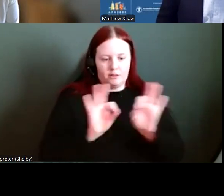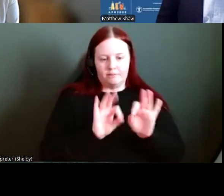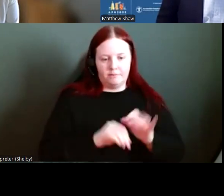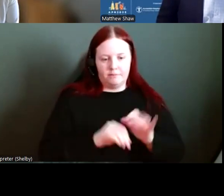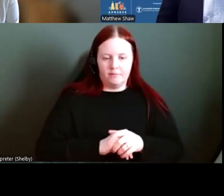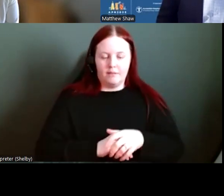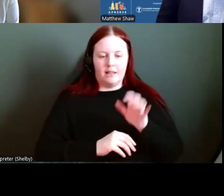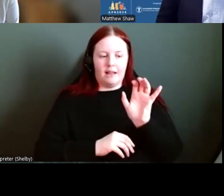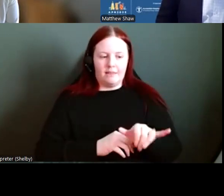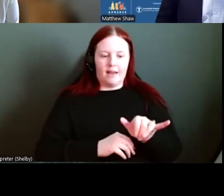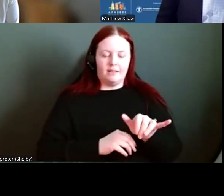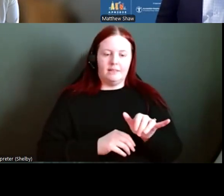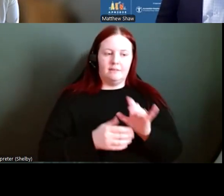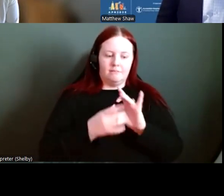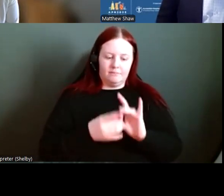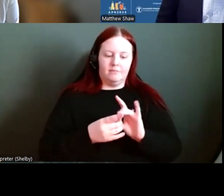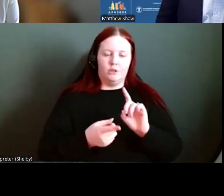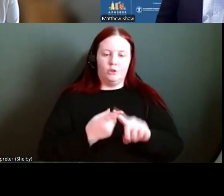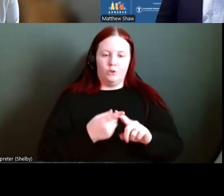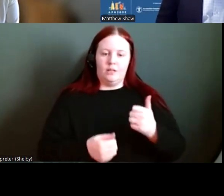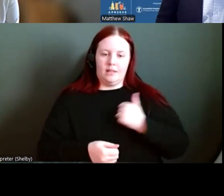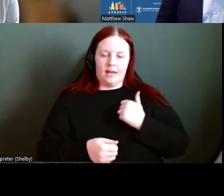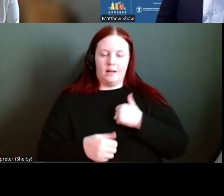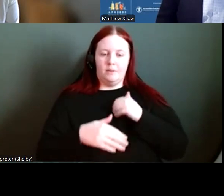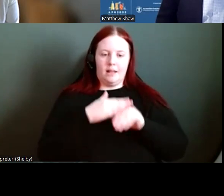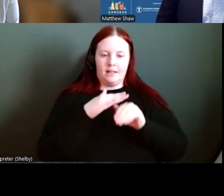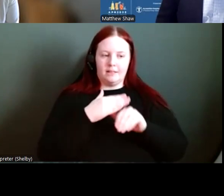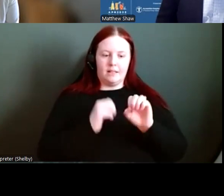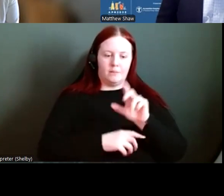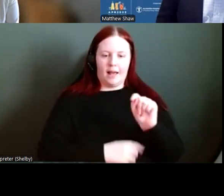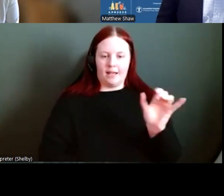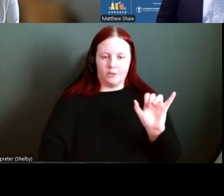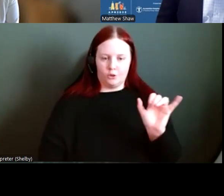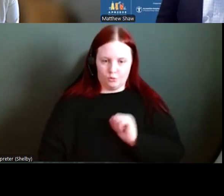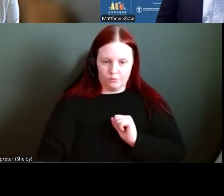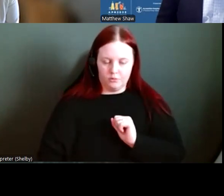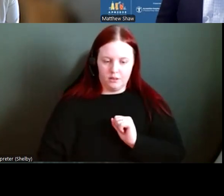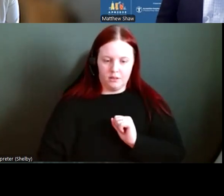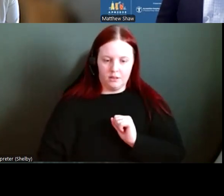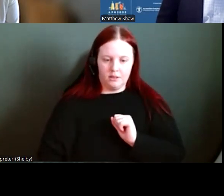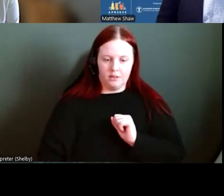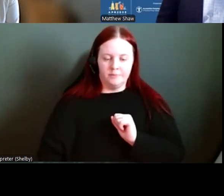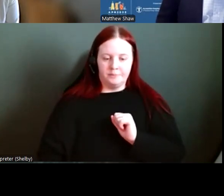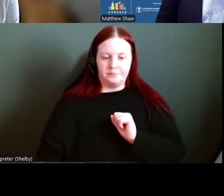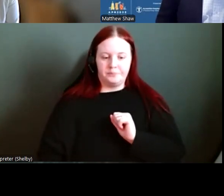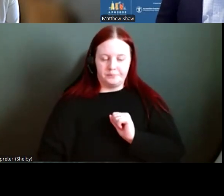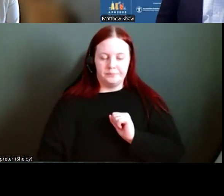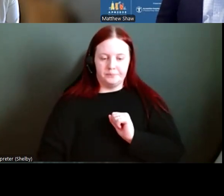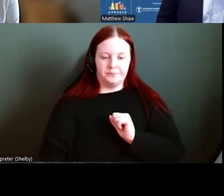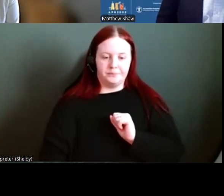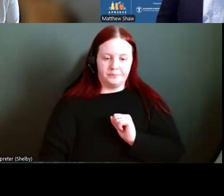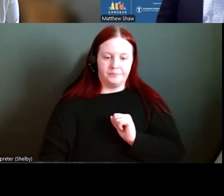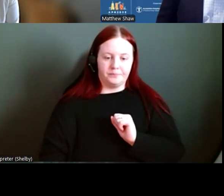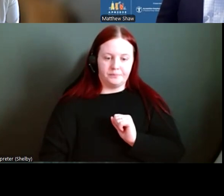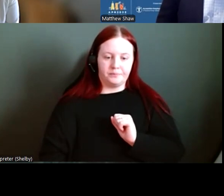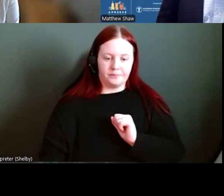of the Accessible Canada Act as well. So I think it's no longer what was previously perceived as a